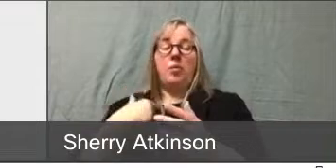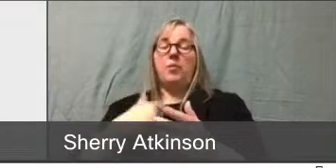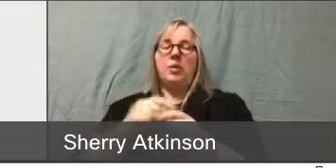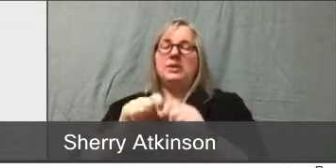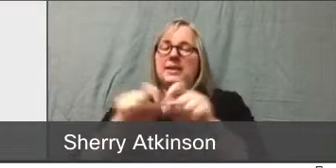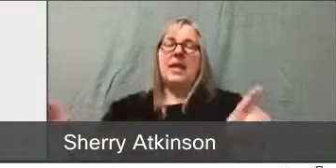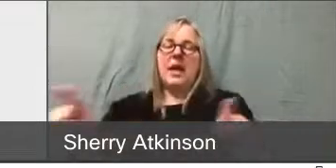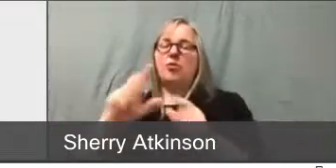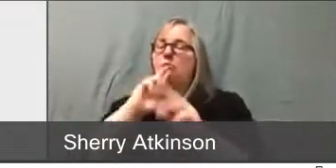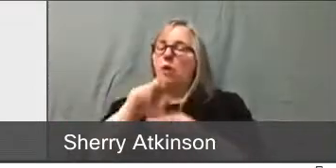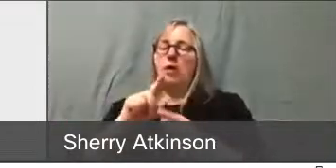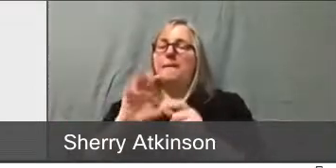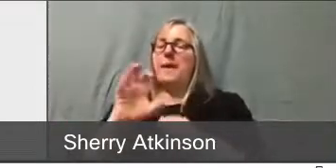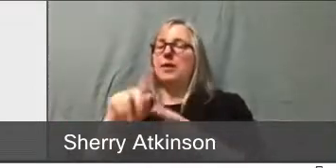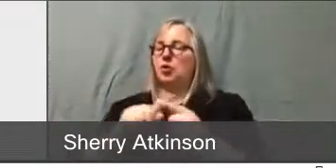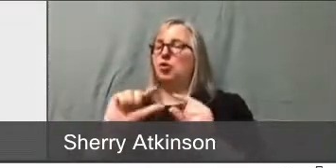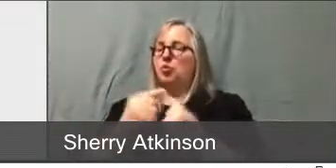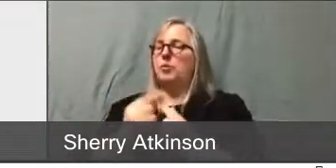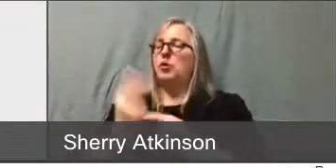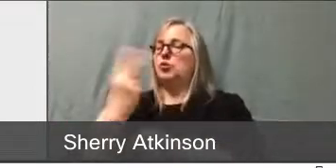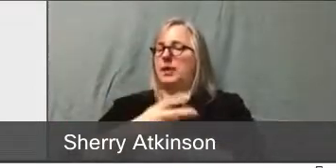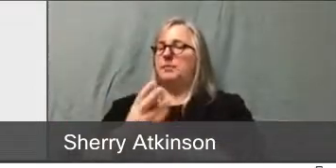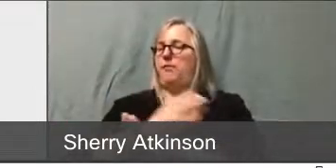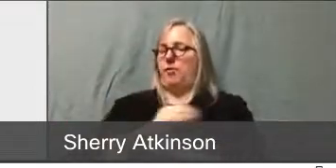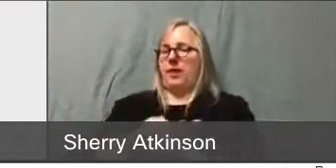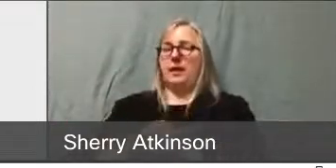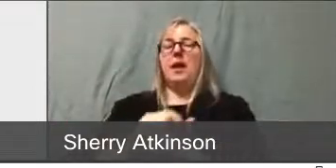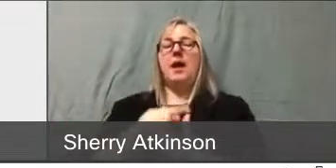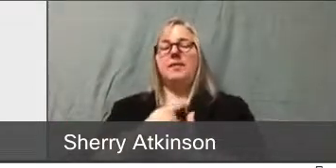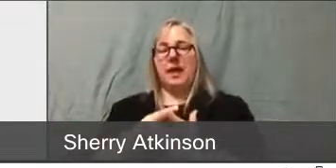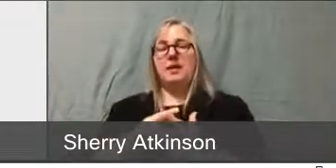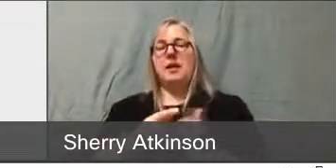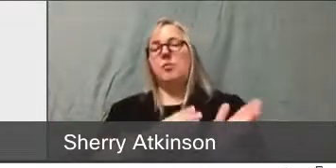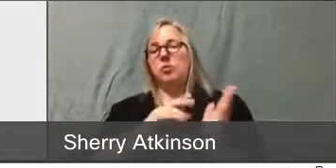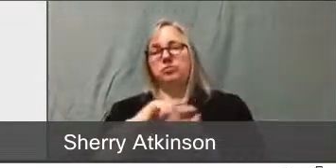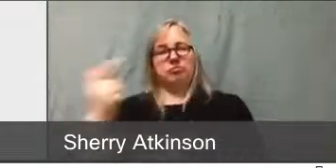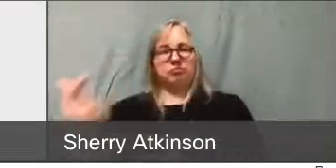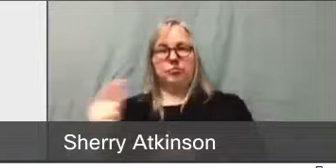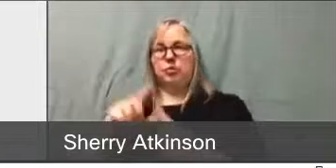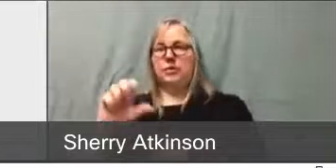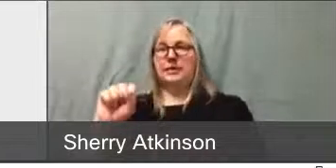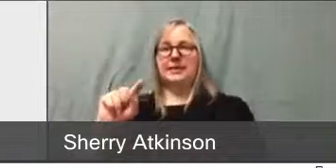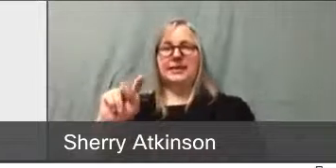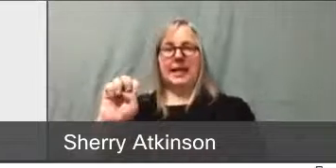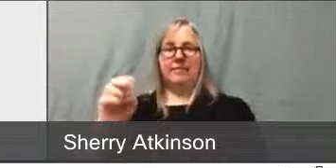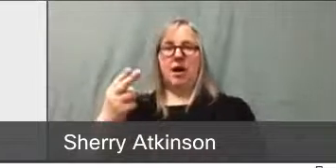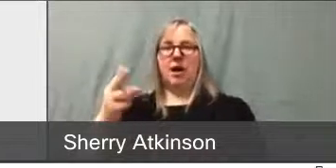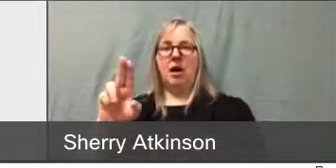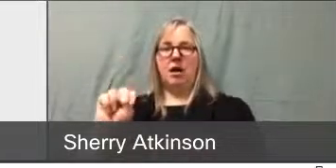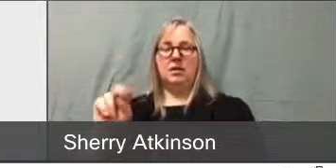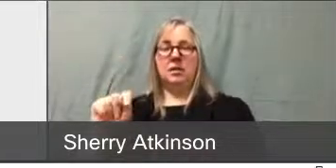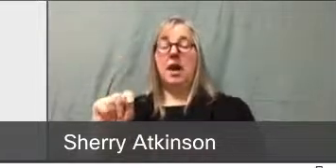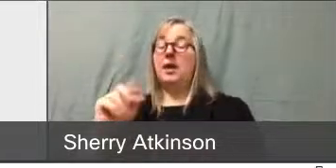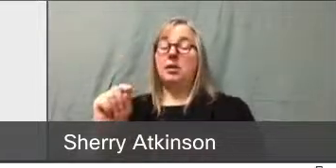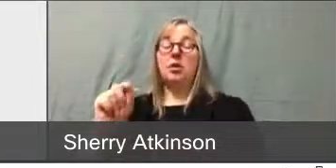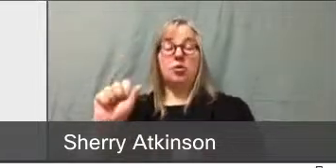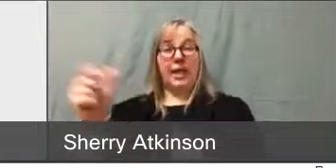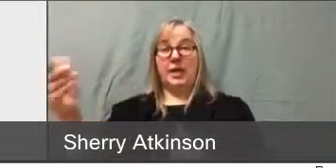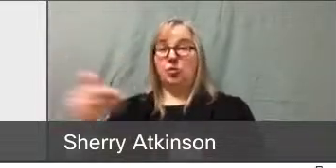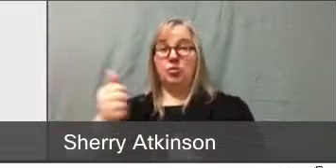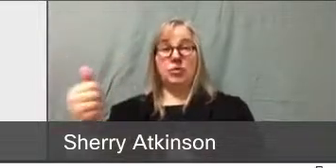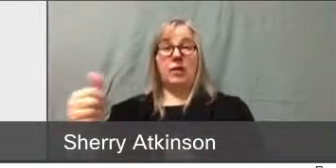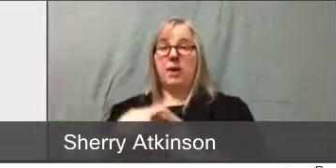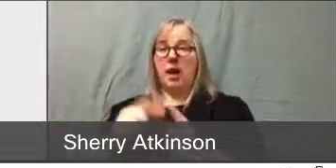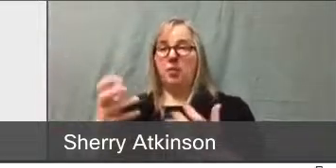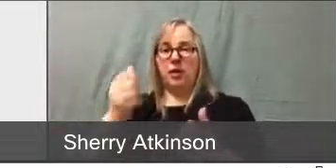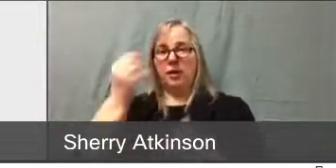So with that, I will hand it over to Steve Hunt. And by the way, Steve, you can introduce yourself, but I just want to let the group know